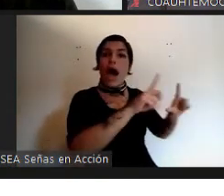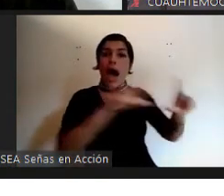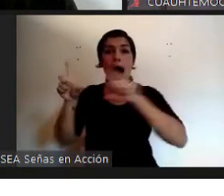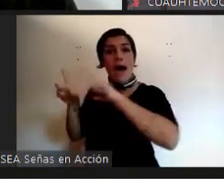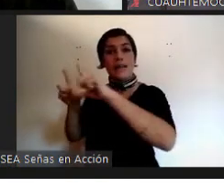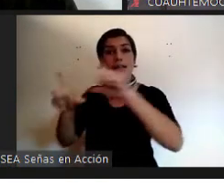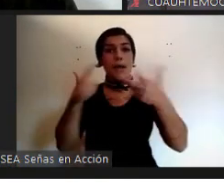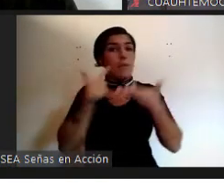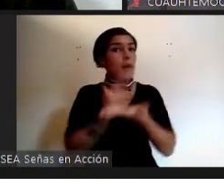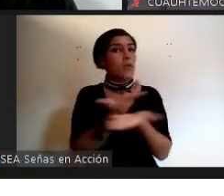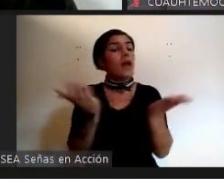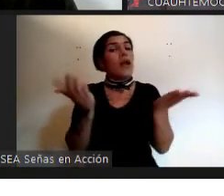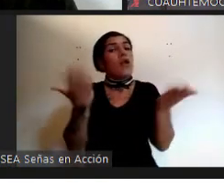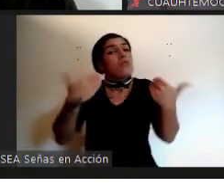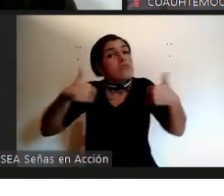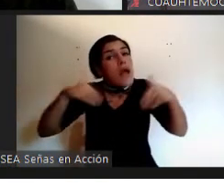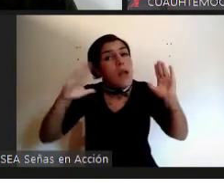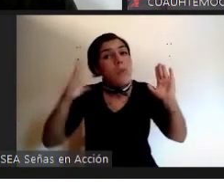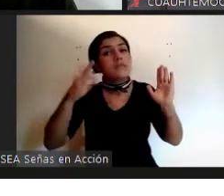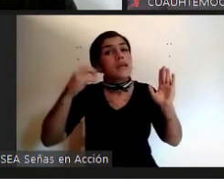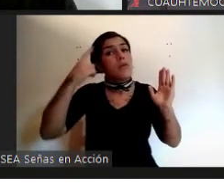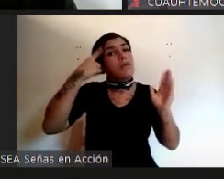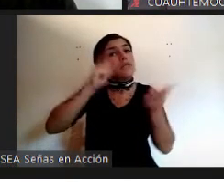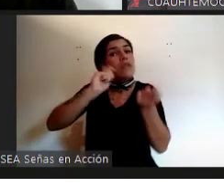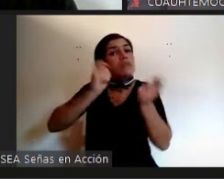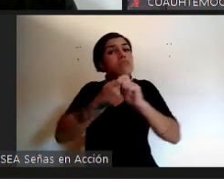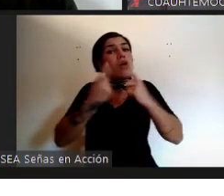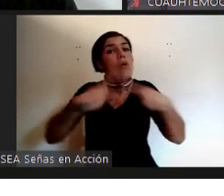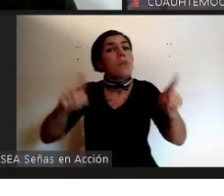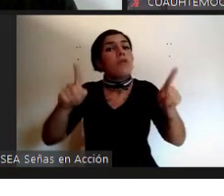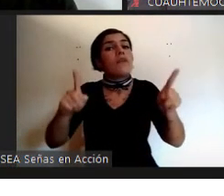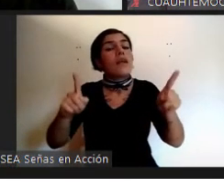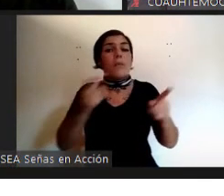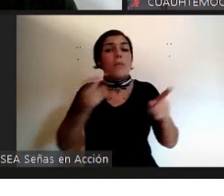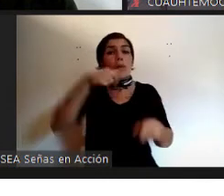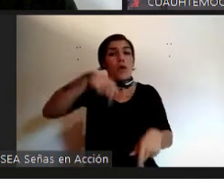a biennale that gets inscribed on the local,